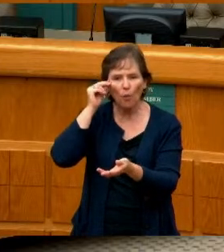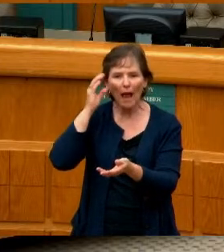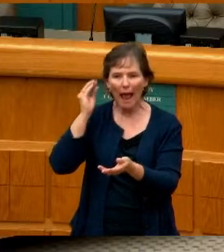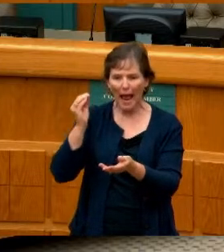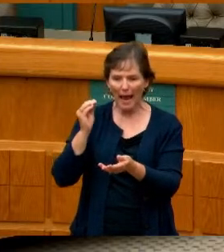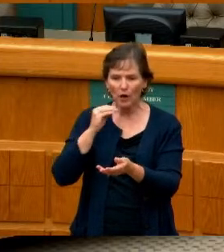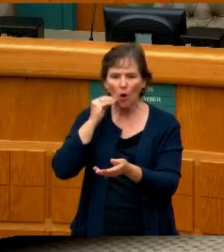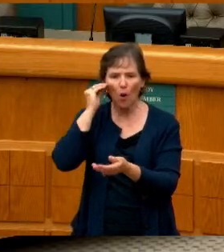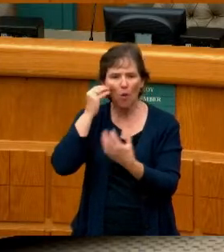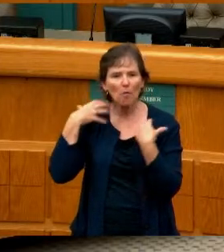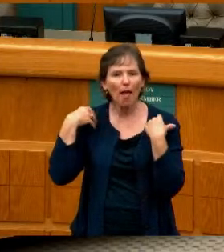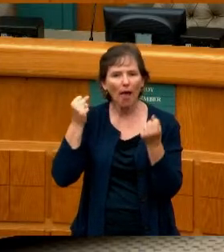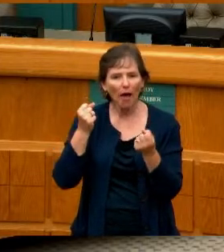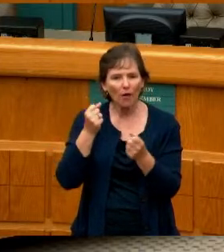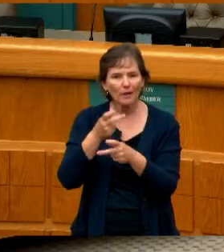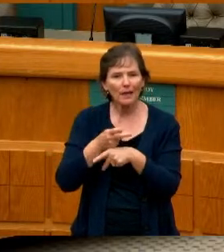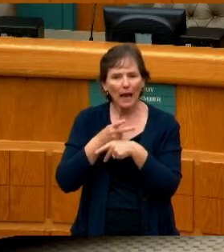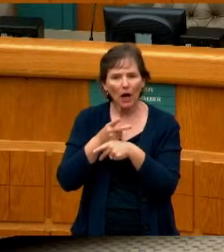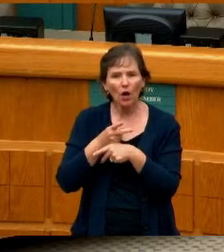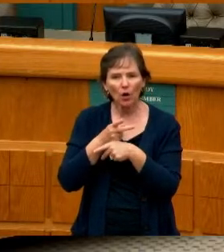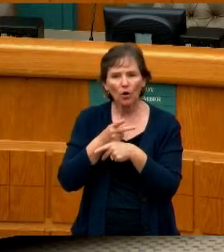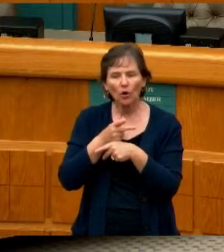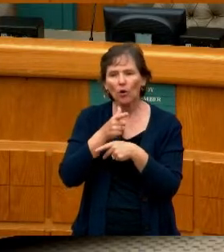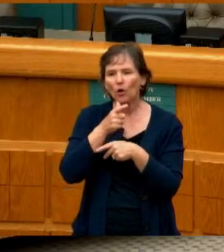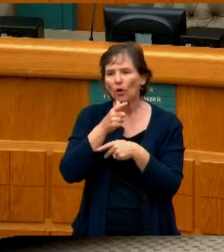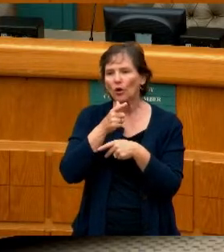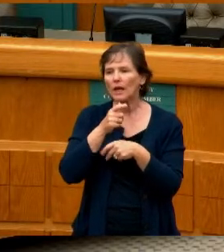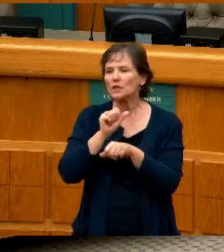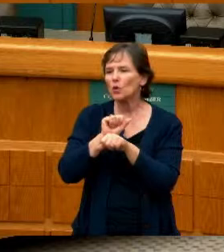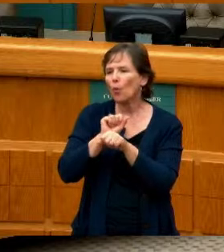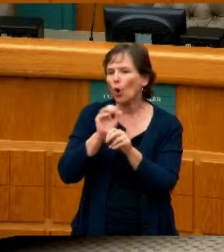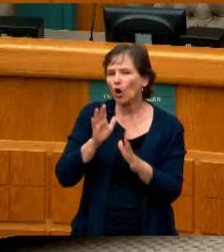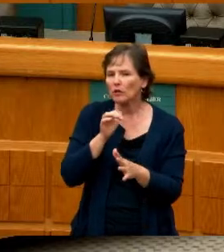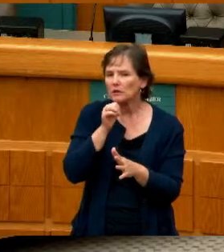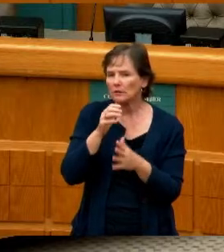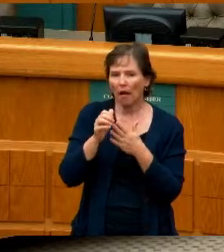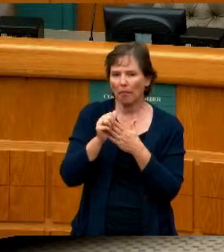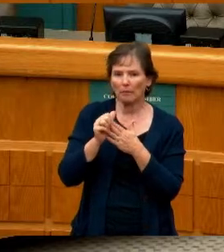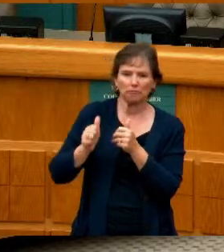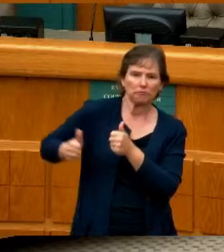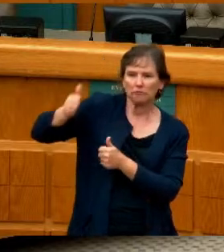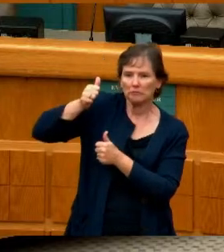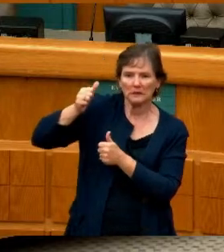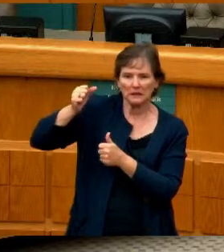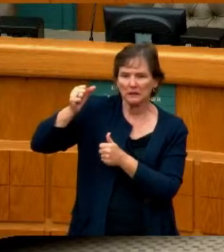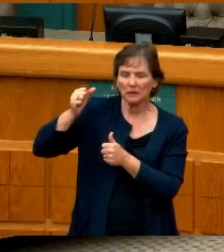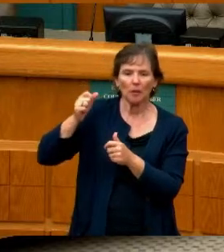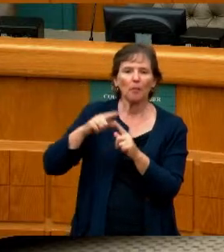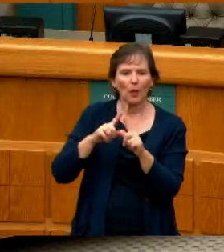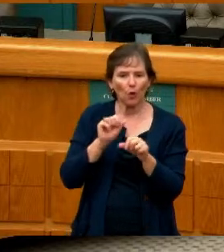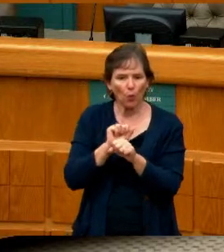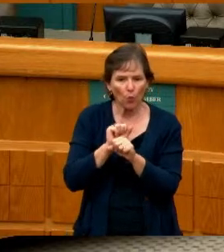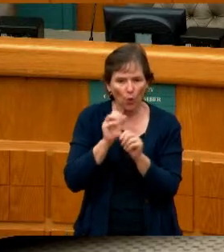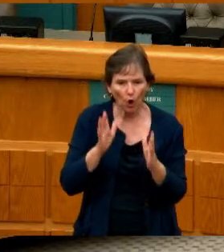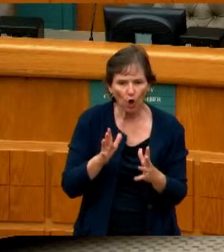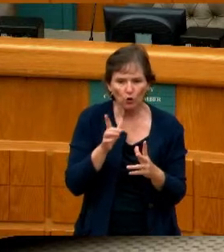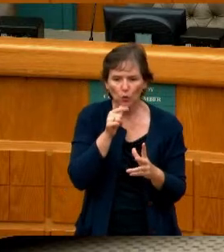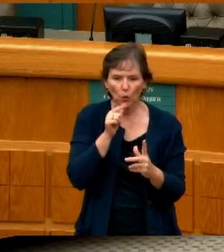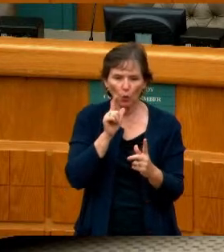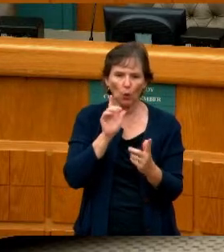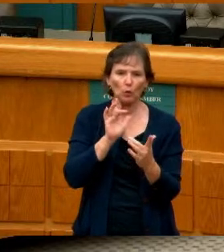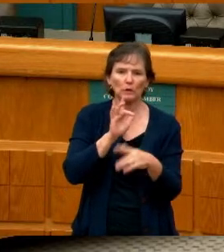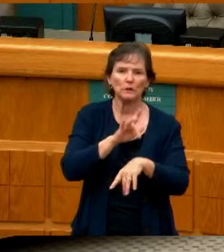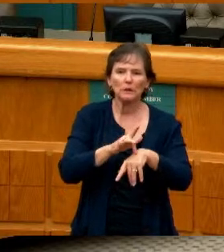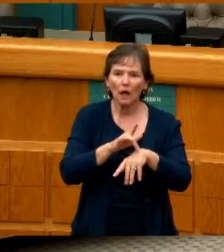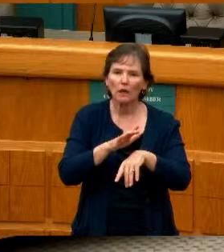residents. Who does this include? Direct care providers at nursing homes. So who are the individuals that are actually leaving the